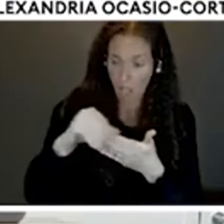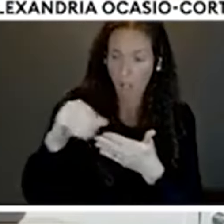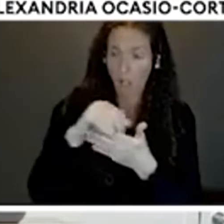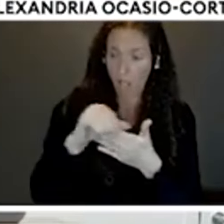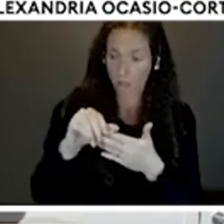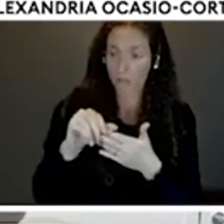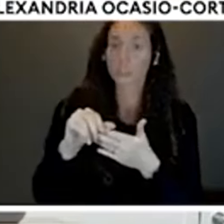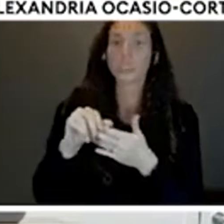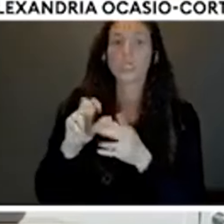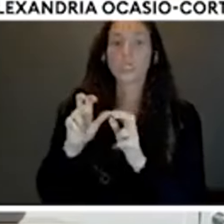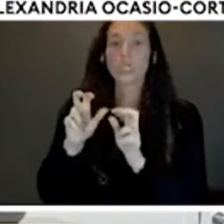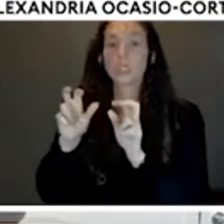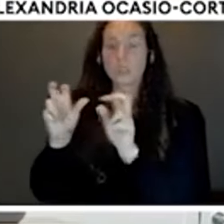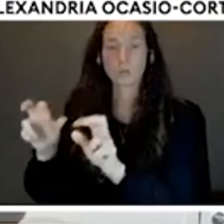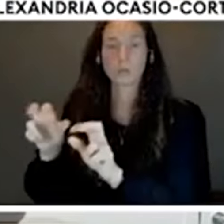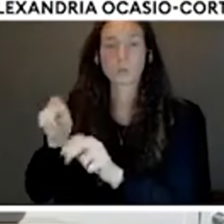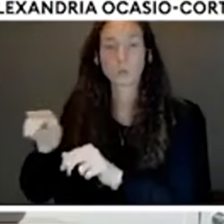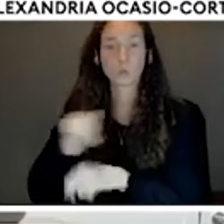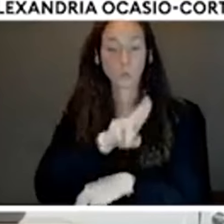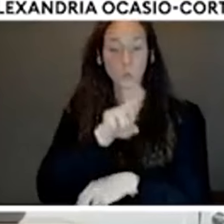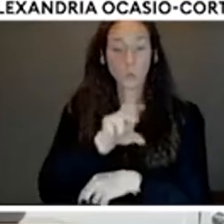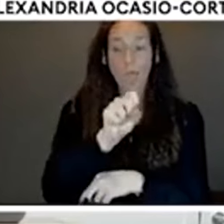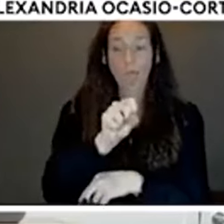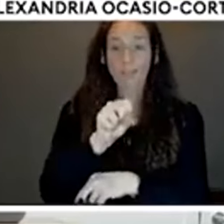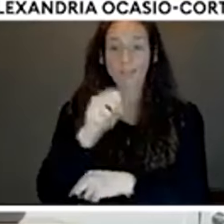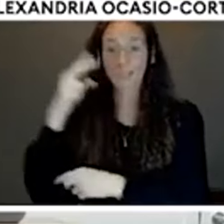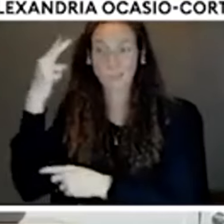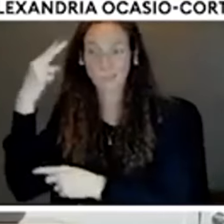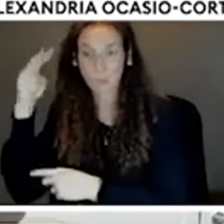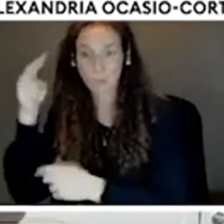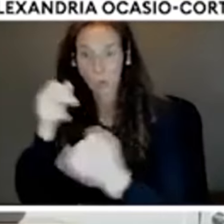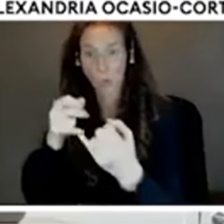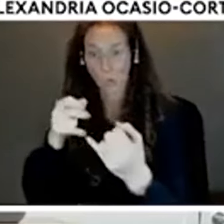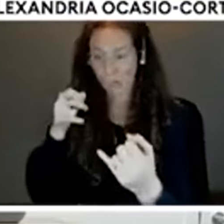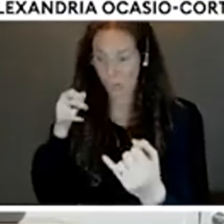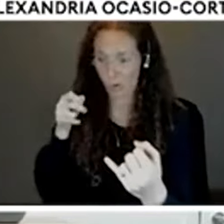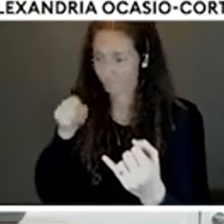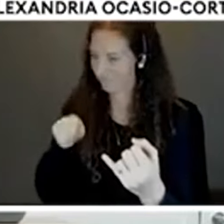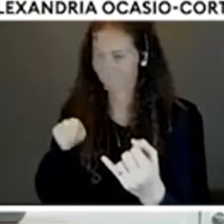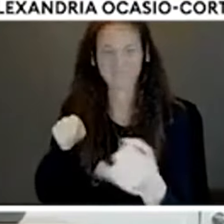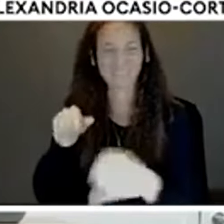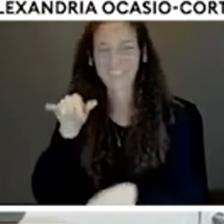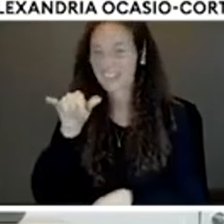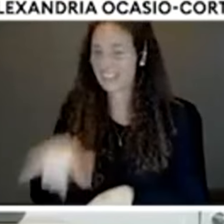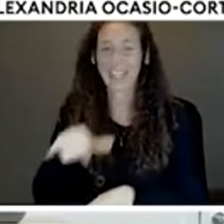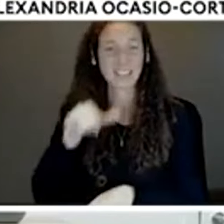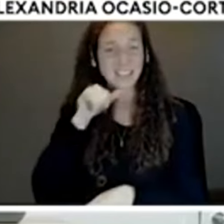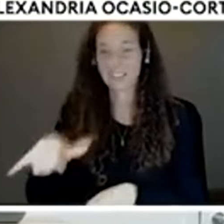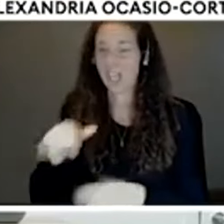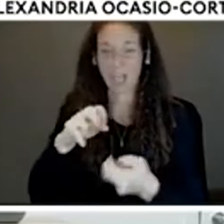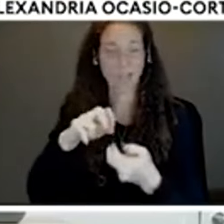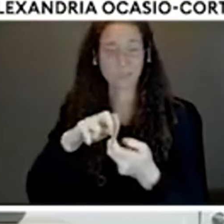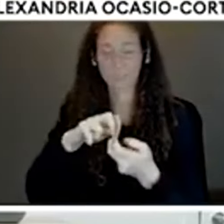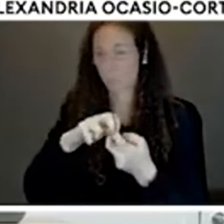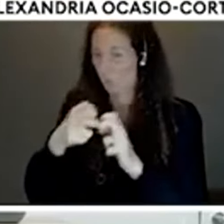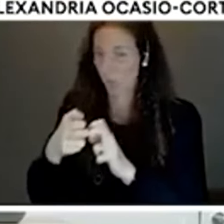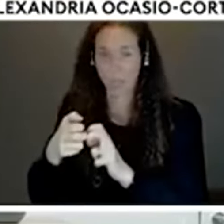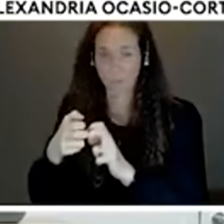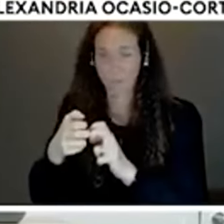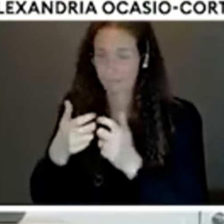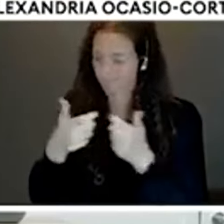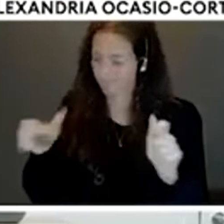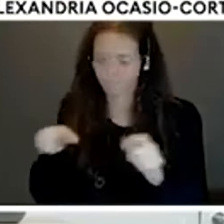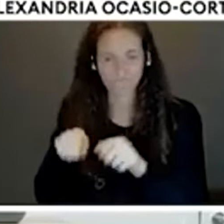border, which is actually not the central problem that we have here when we break all of this stuff down.